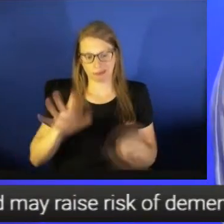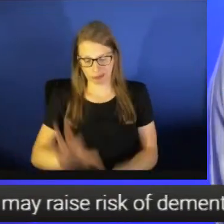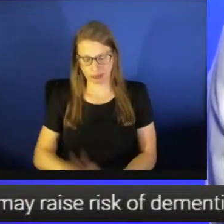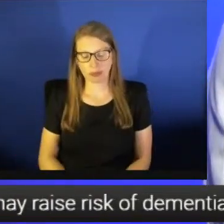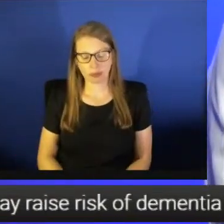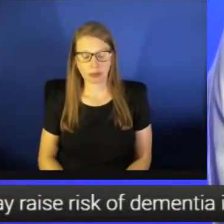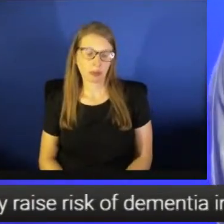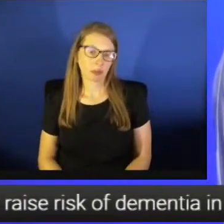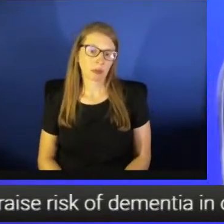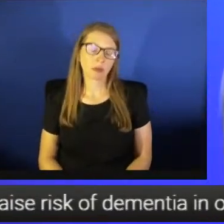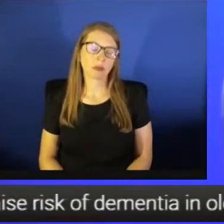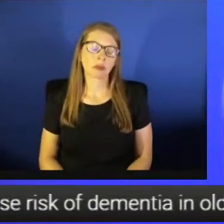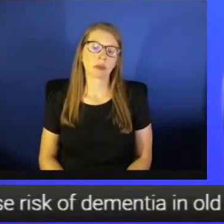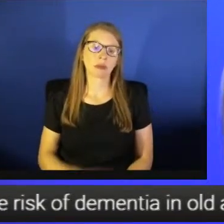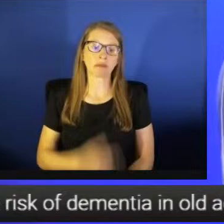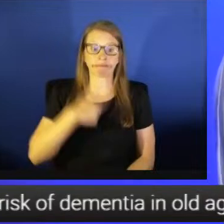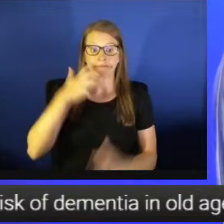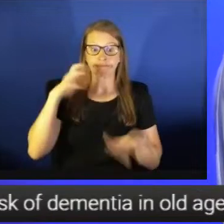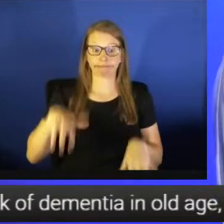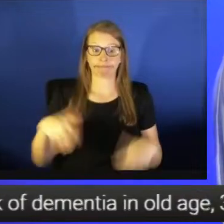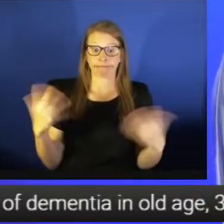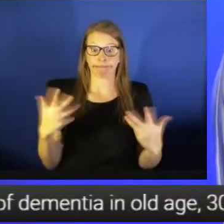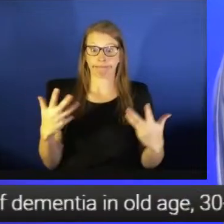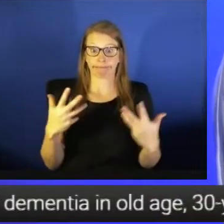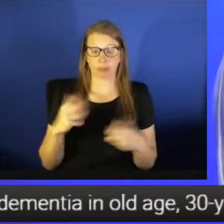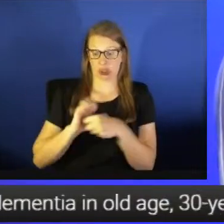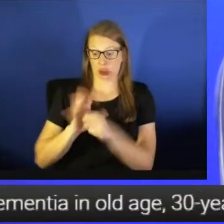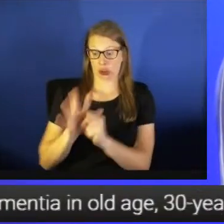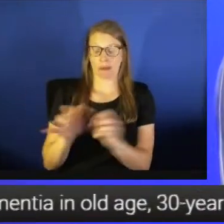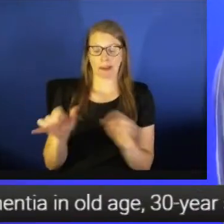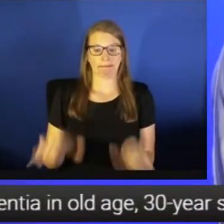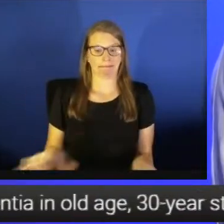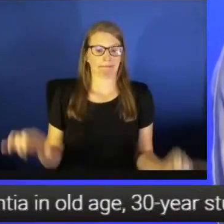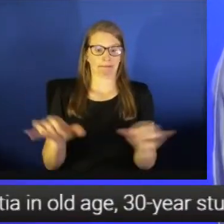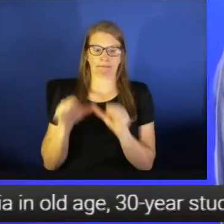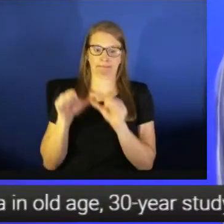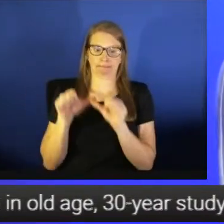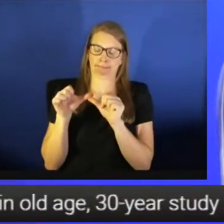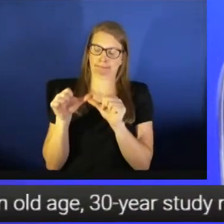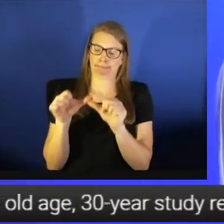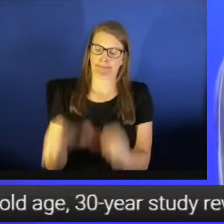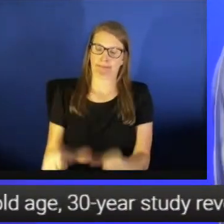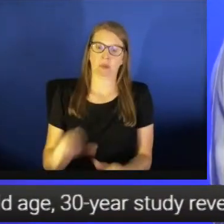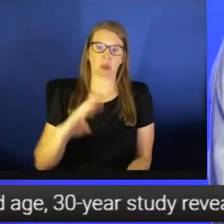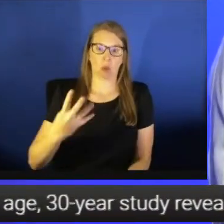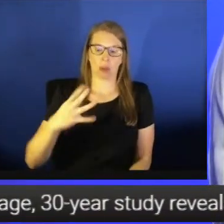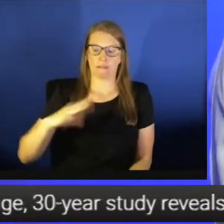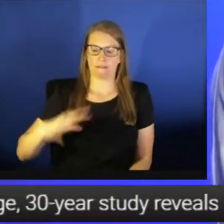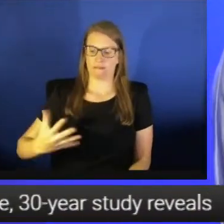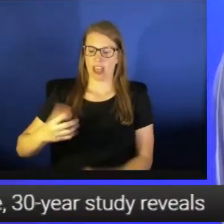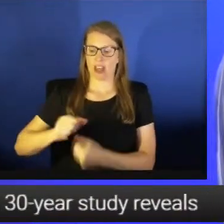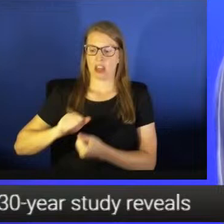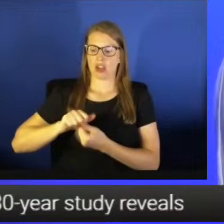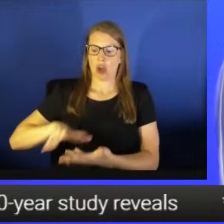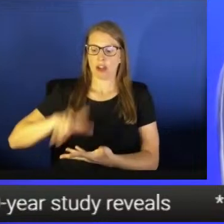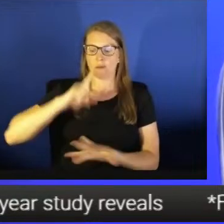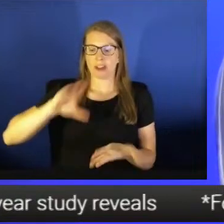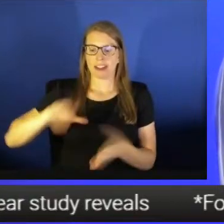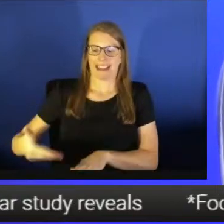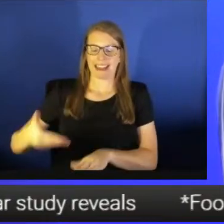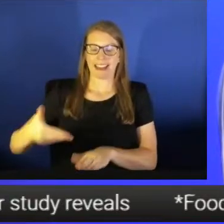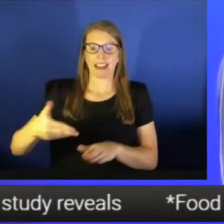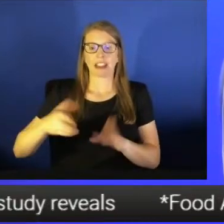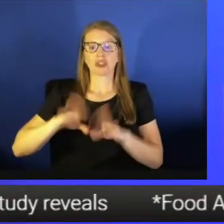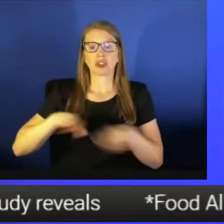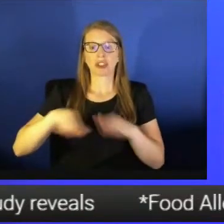the thing that surprised me is that COVID is consistently the 4th or 5th cause of death in children under 17,